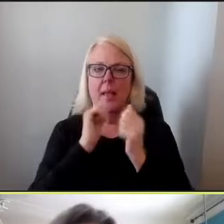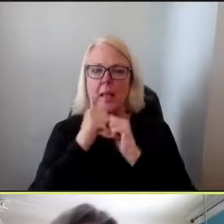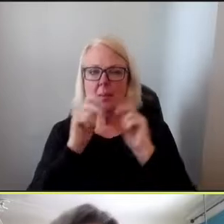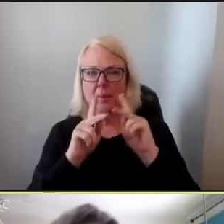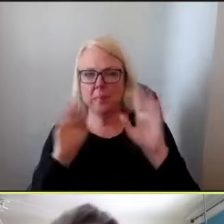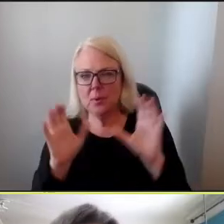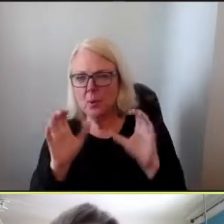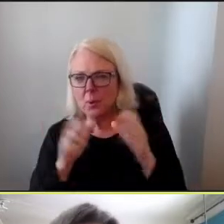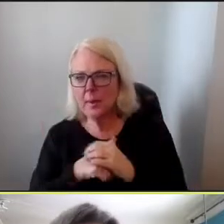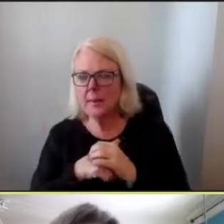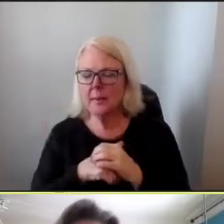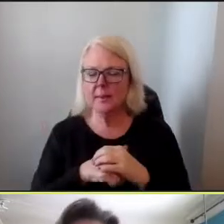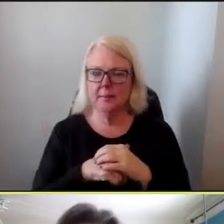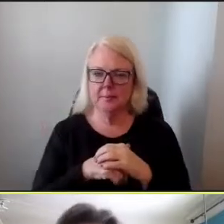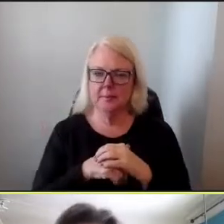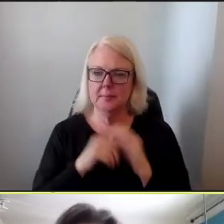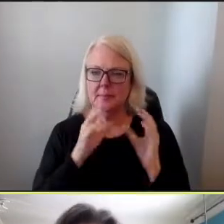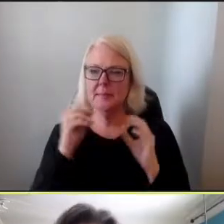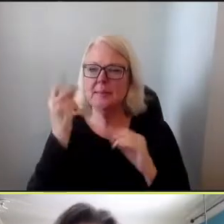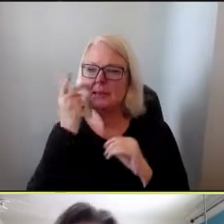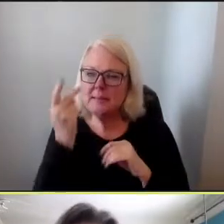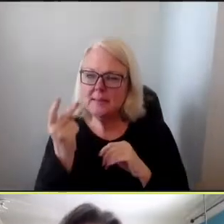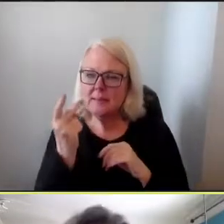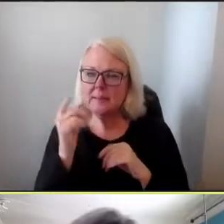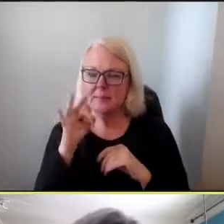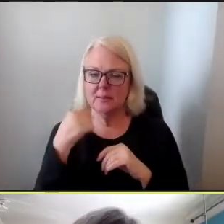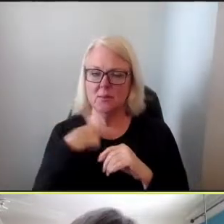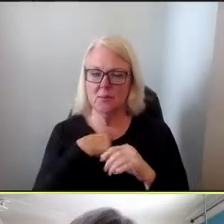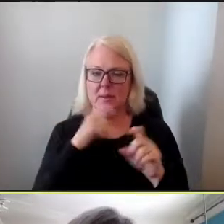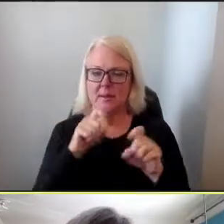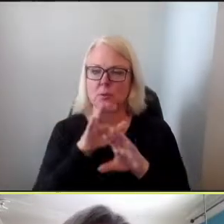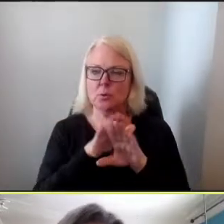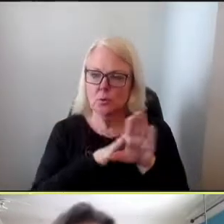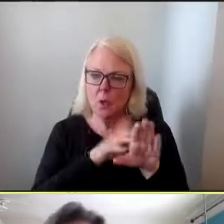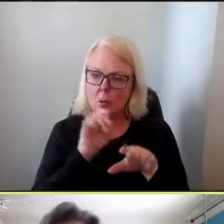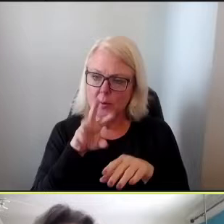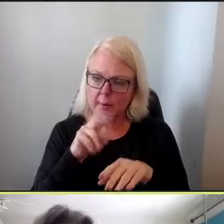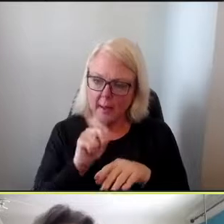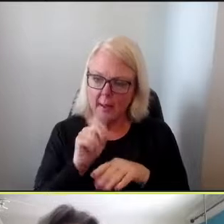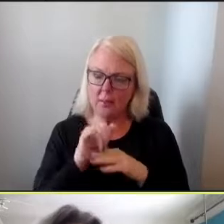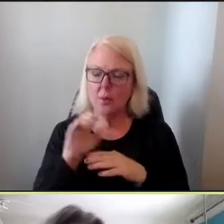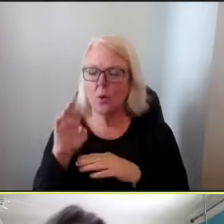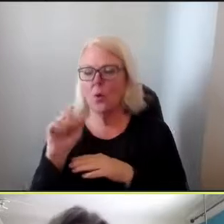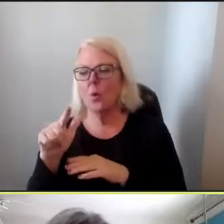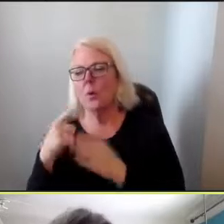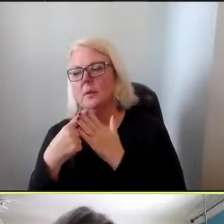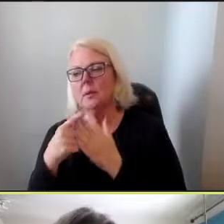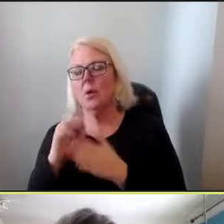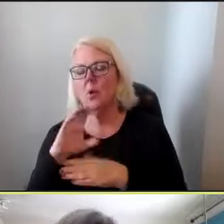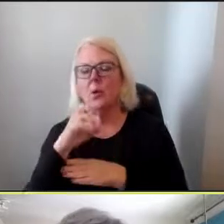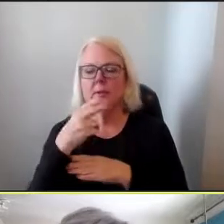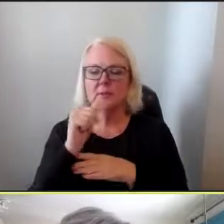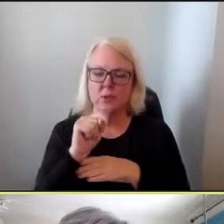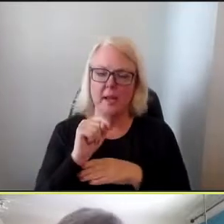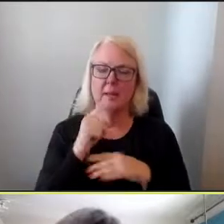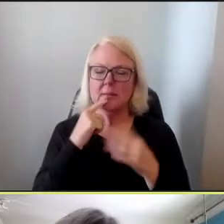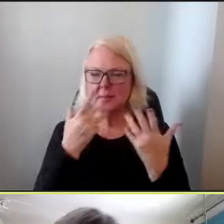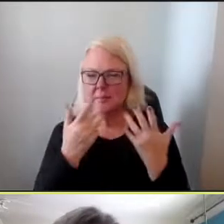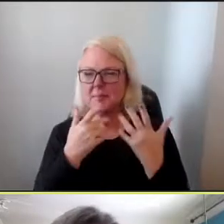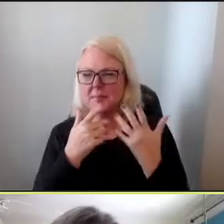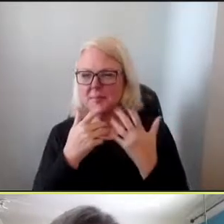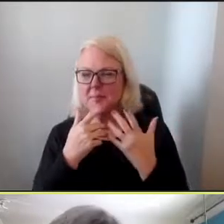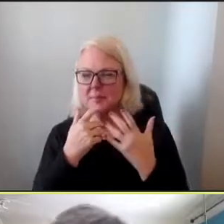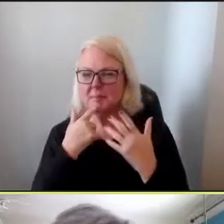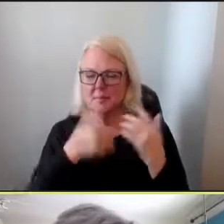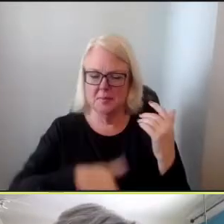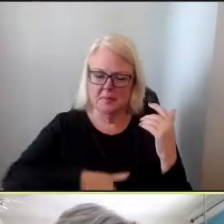doing and see if we might need to slow down the oral discussion or slow down the chat. It's very much kind of a